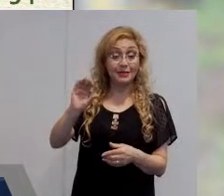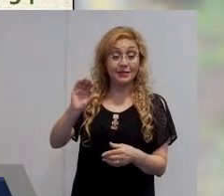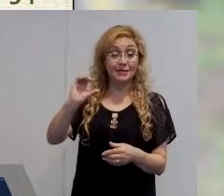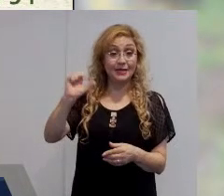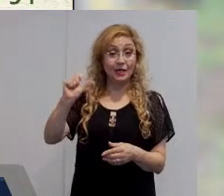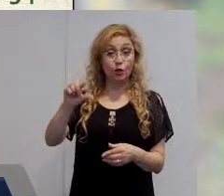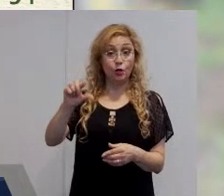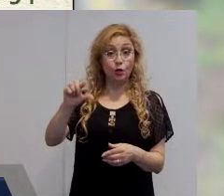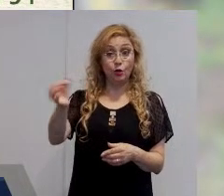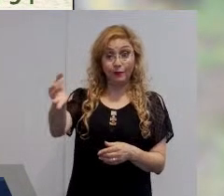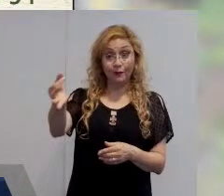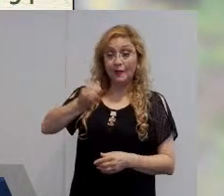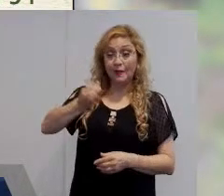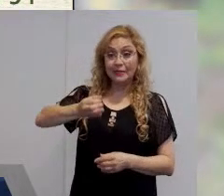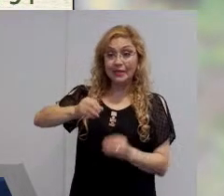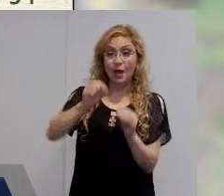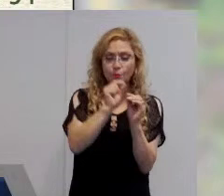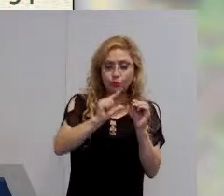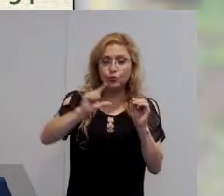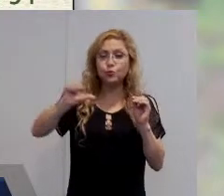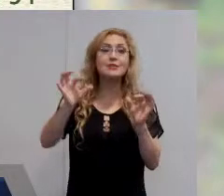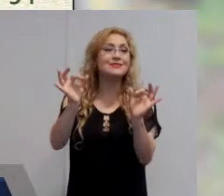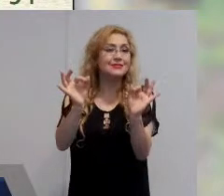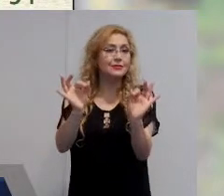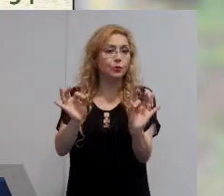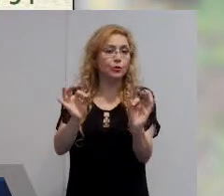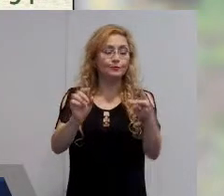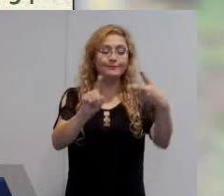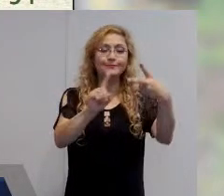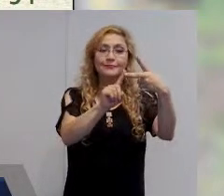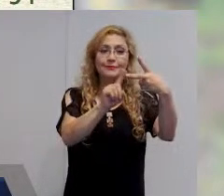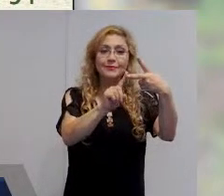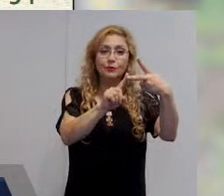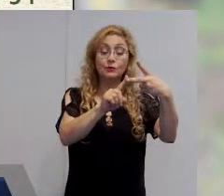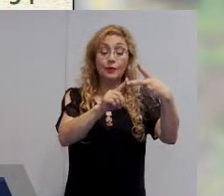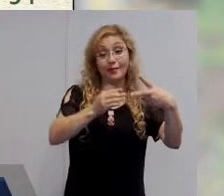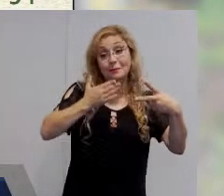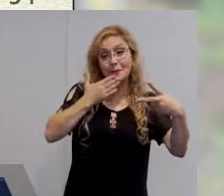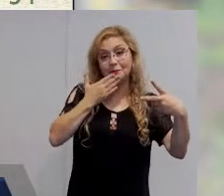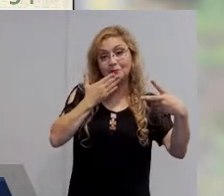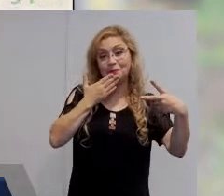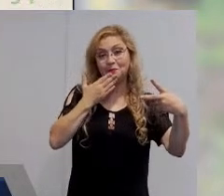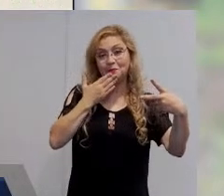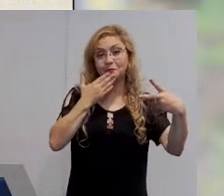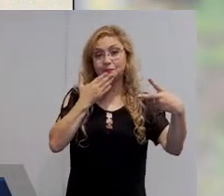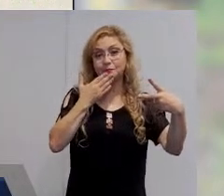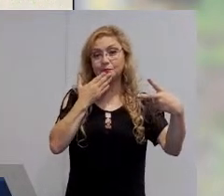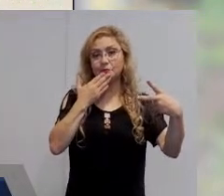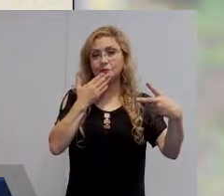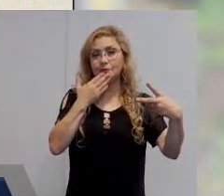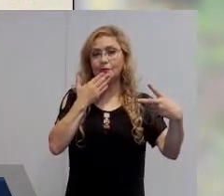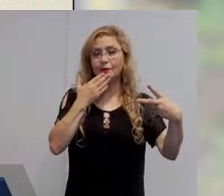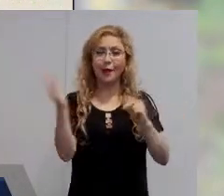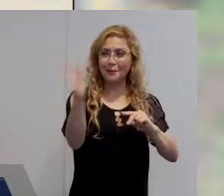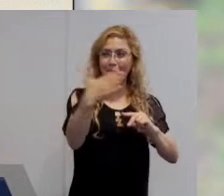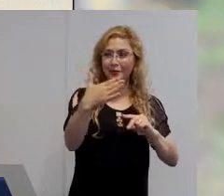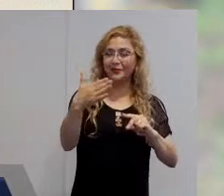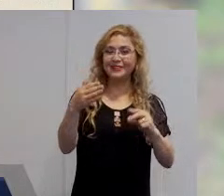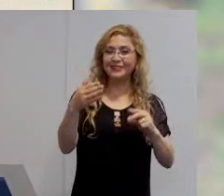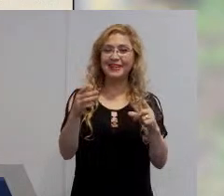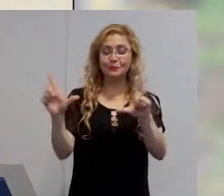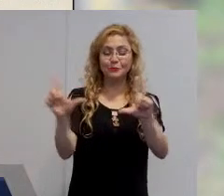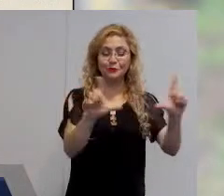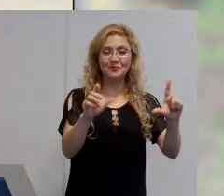Marcelo, the director of FAO, the increase in farming insurance.